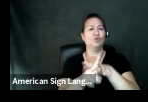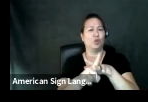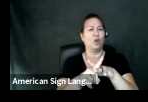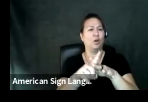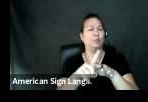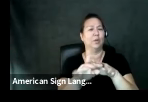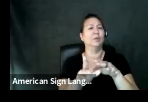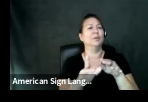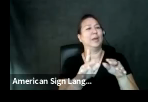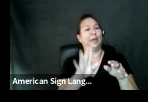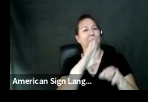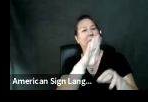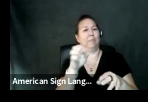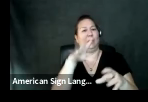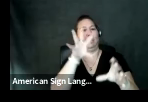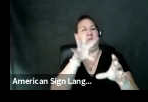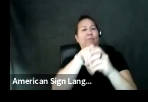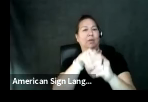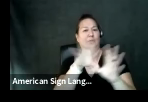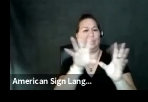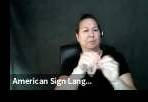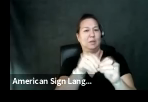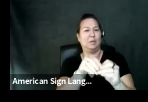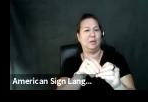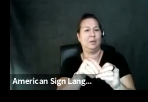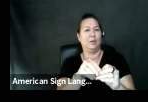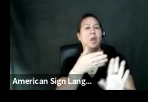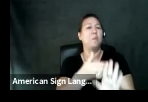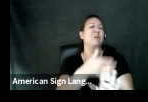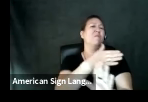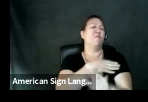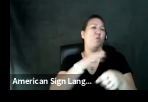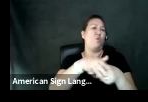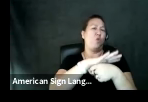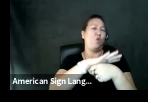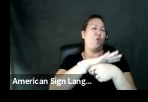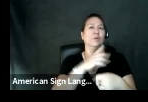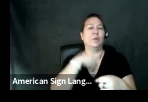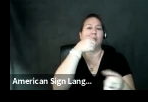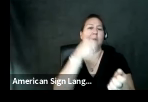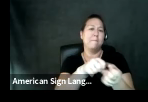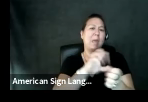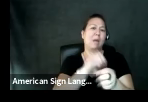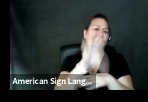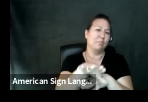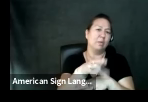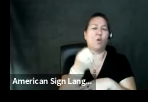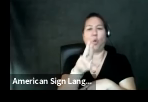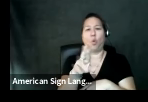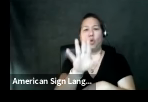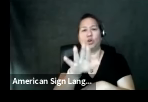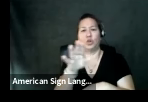Pre-COVID, we used to send it home. You would most commonly see it sent home through the mail or in your student's backpack or